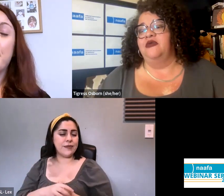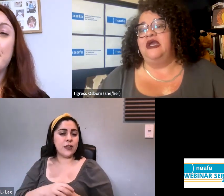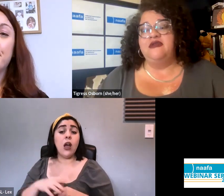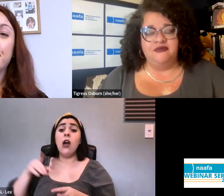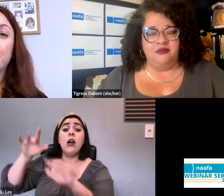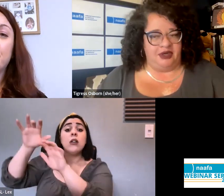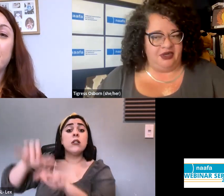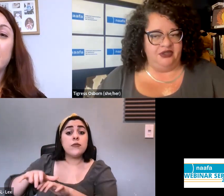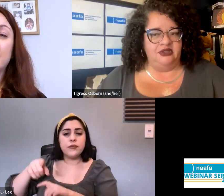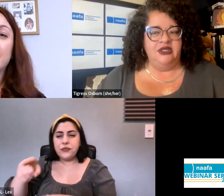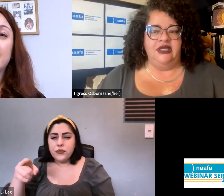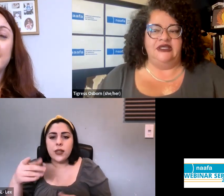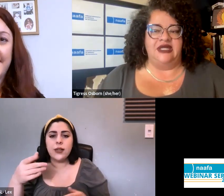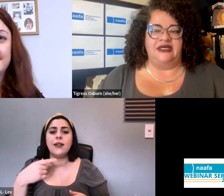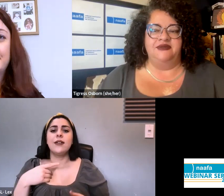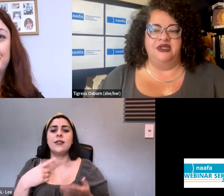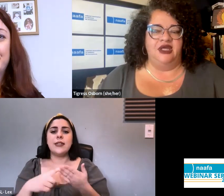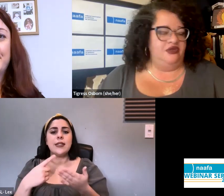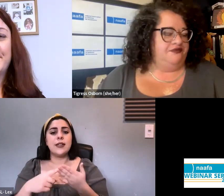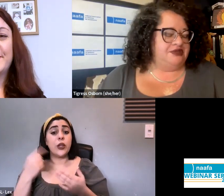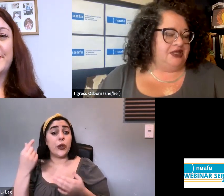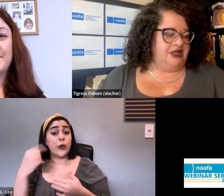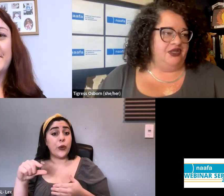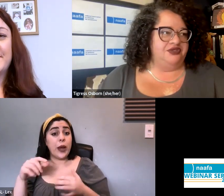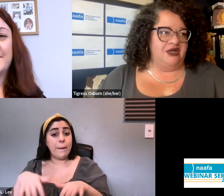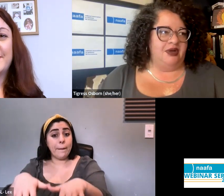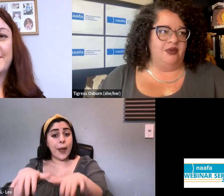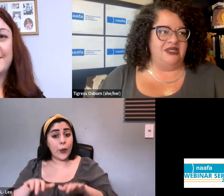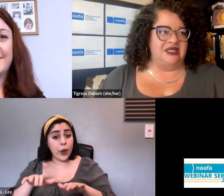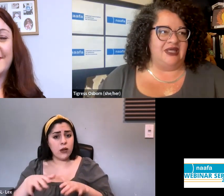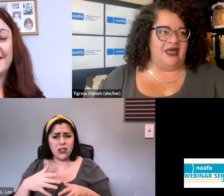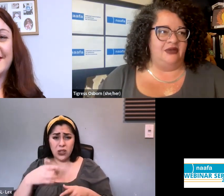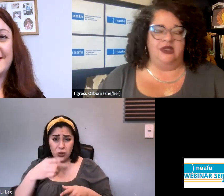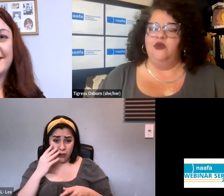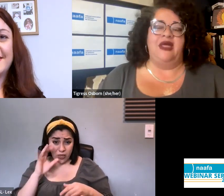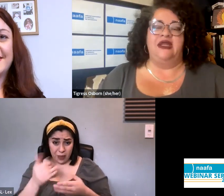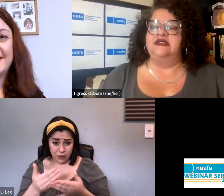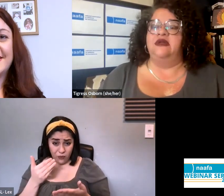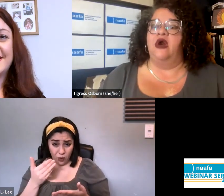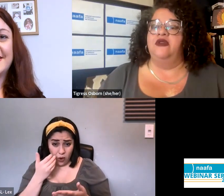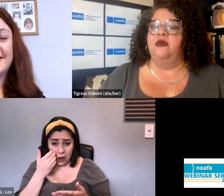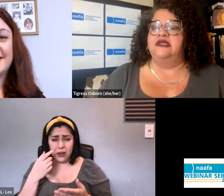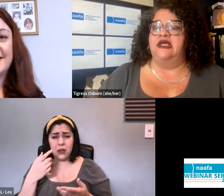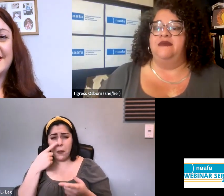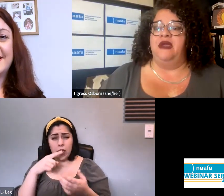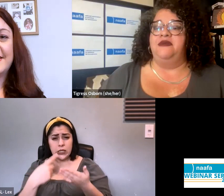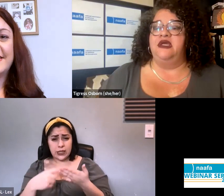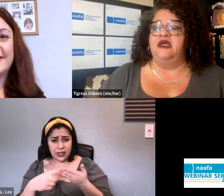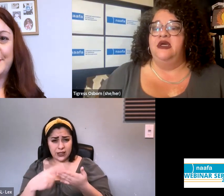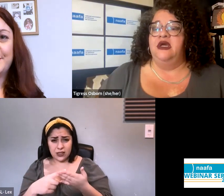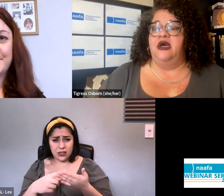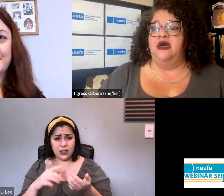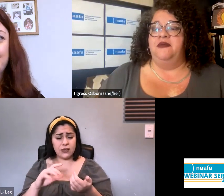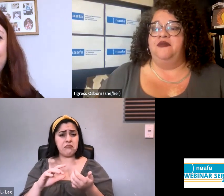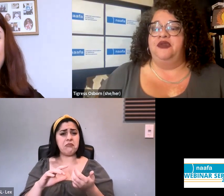about green burial. Is that something that you've done? And can you talk about ways that like what that is, and are there ways that it may